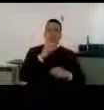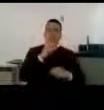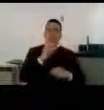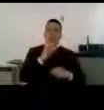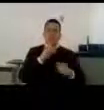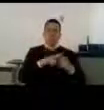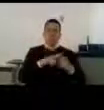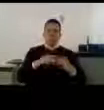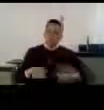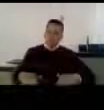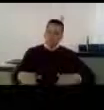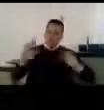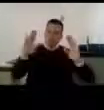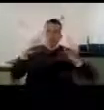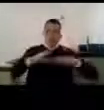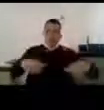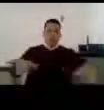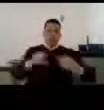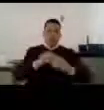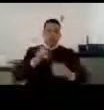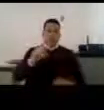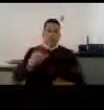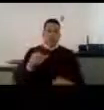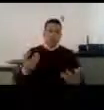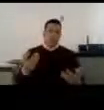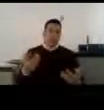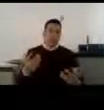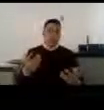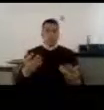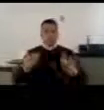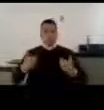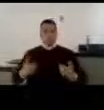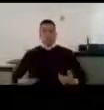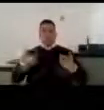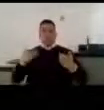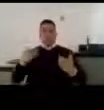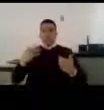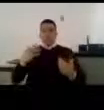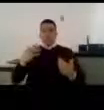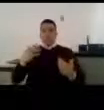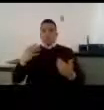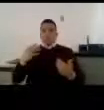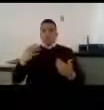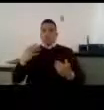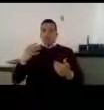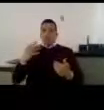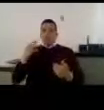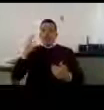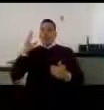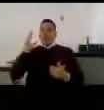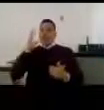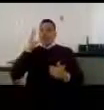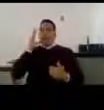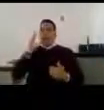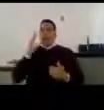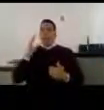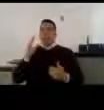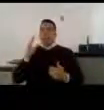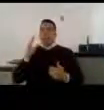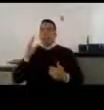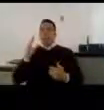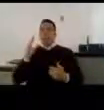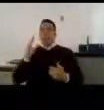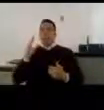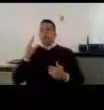a child, a sibling, a family member. I am also a parent as well as a professional. I was a professional first, and so when